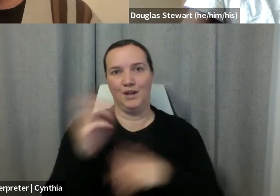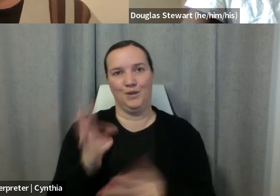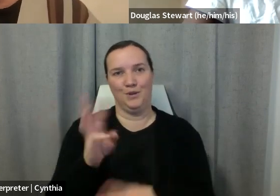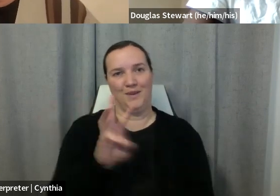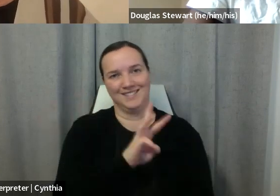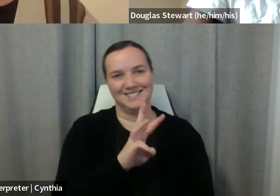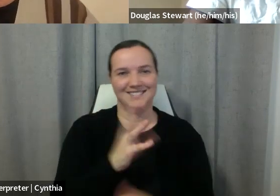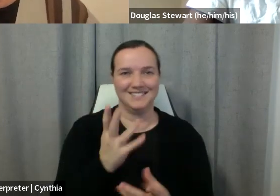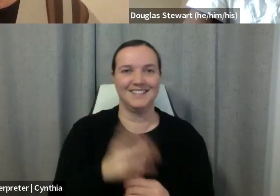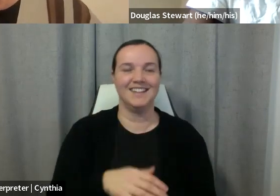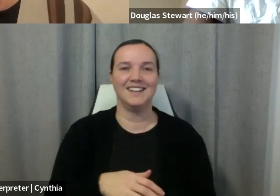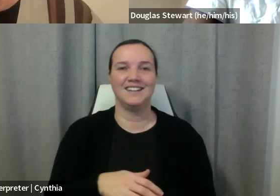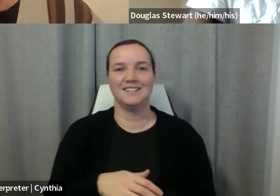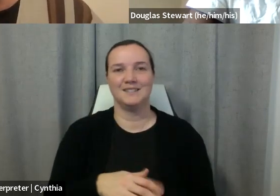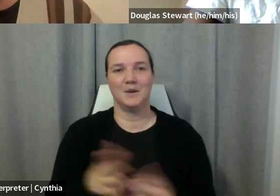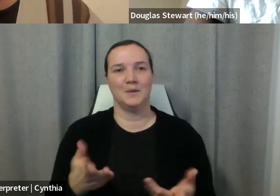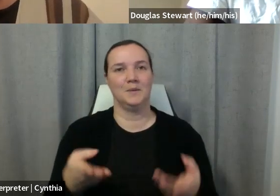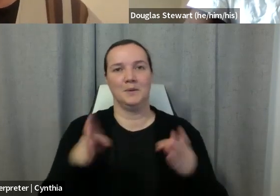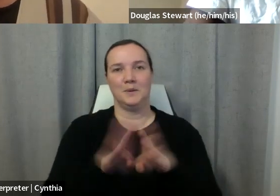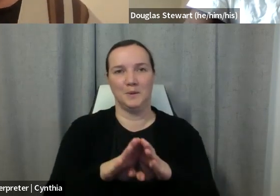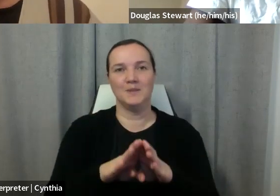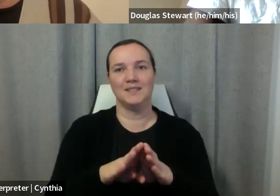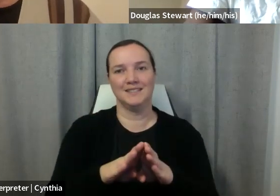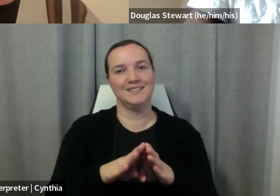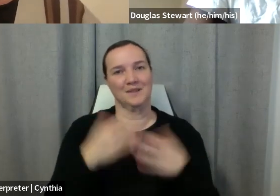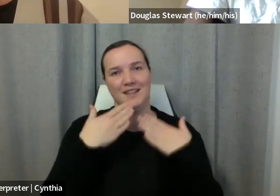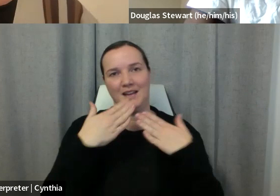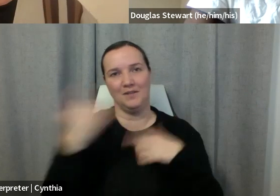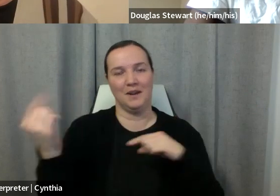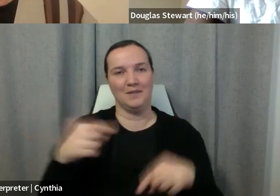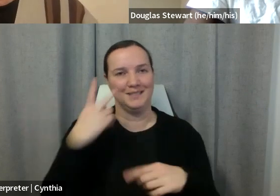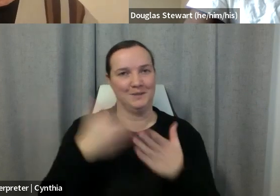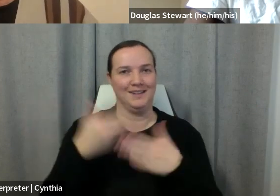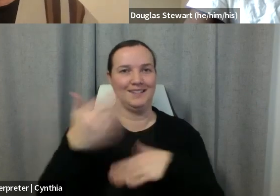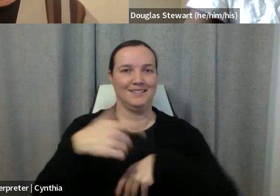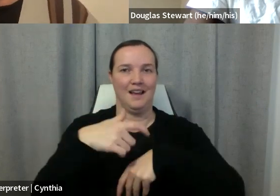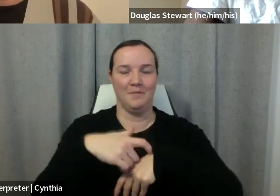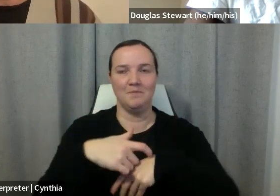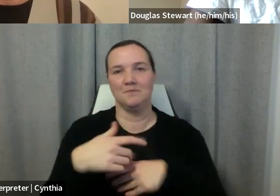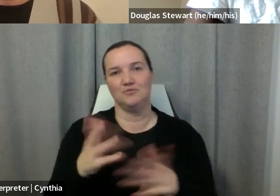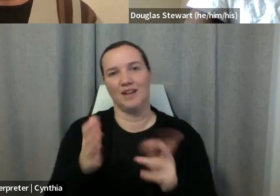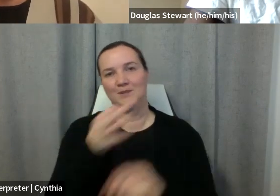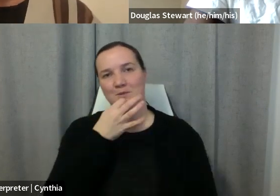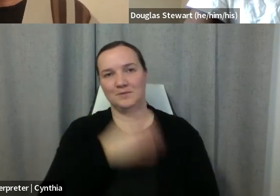sign off on behalf of everybody here at Equity. We'll see you the next time around. Thanks for attending and talk to you soon.